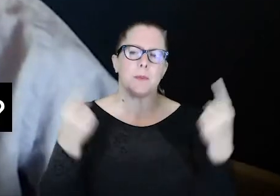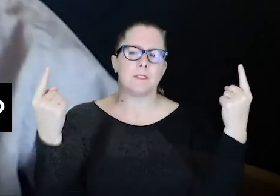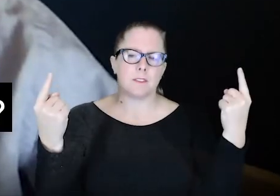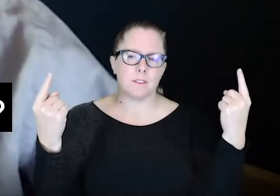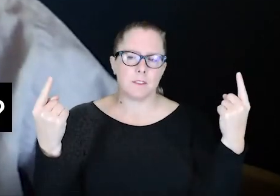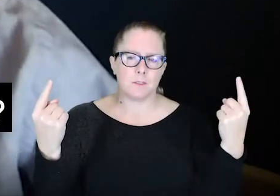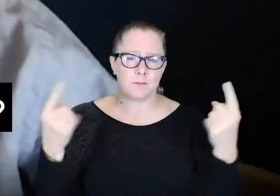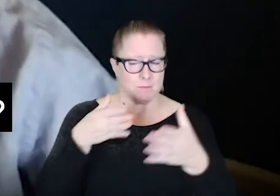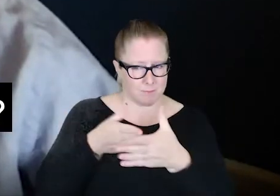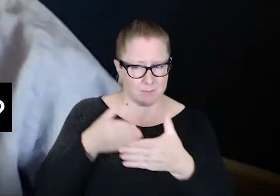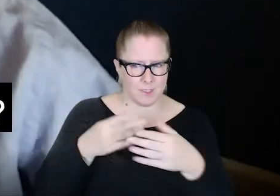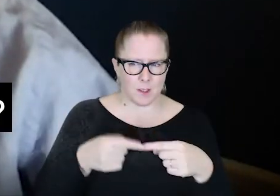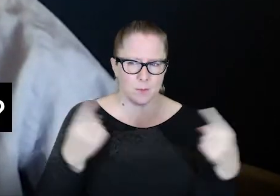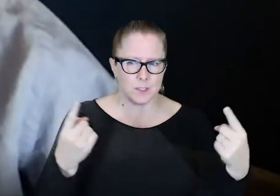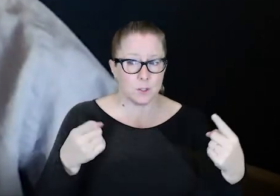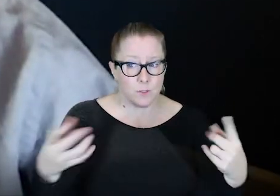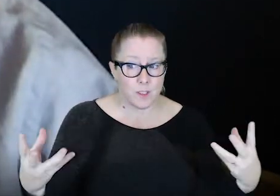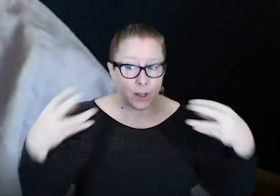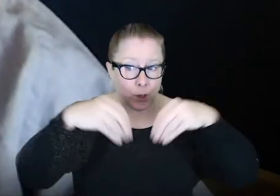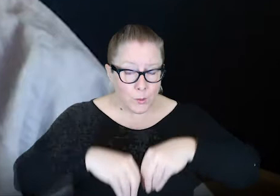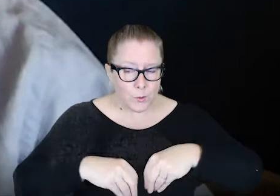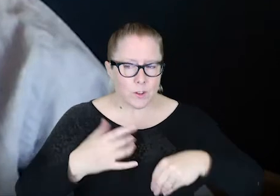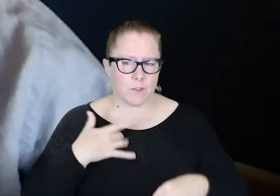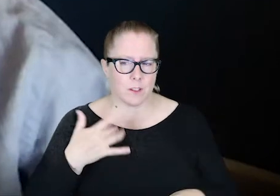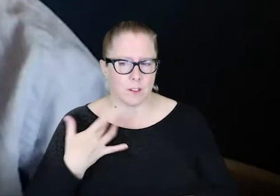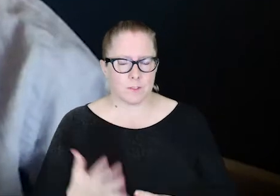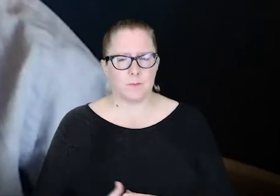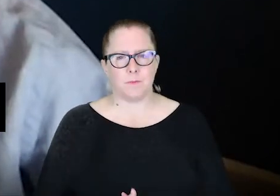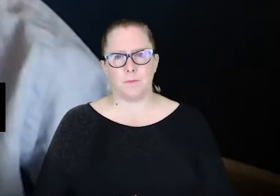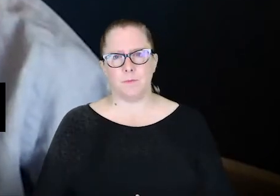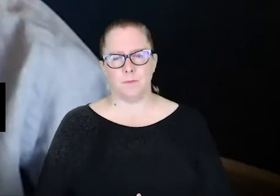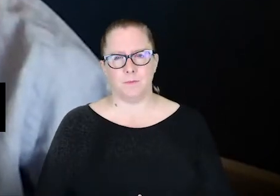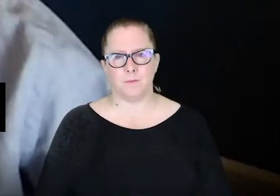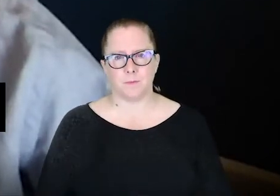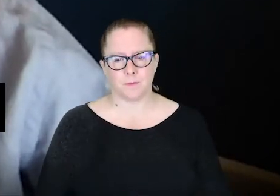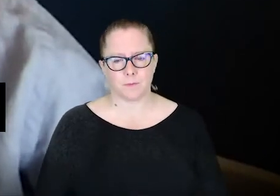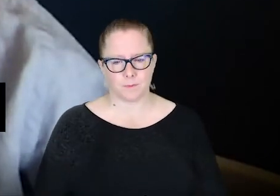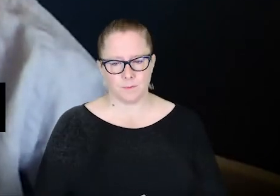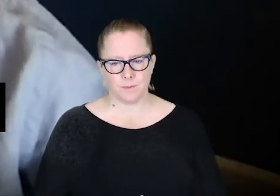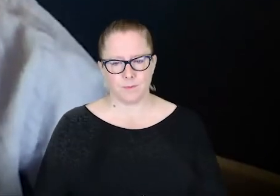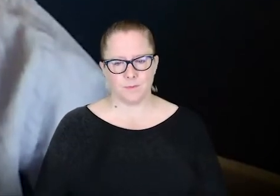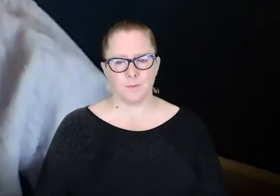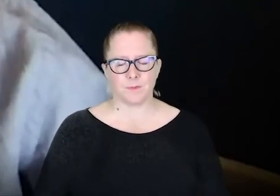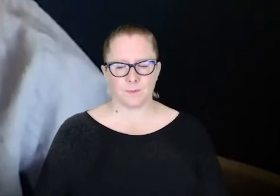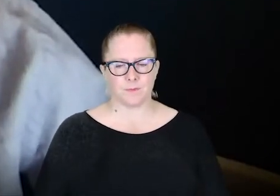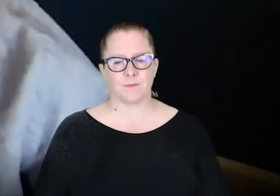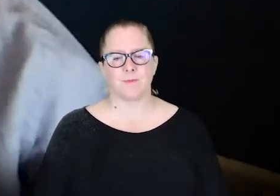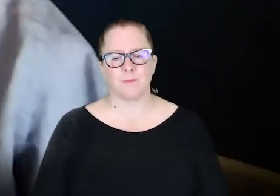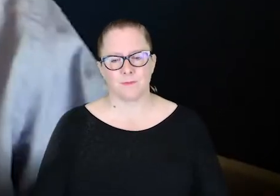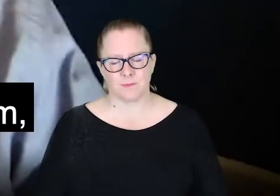response that you've had, and tell us a little bit about what the opposite is. Christ, the opposite of discrimination. How does that make you